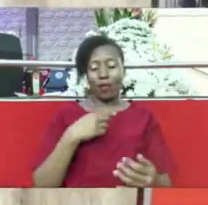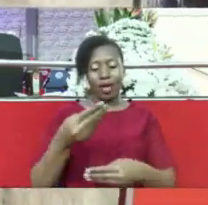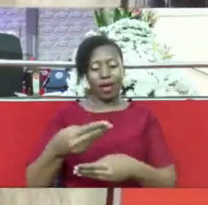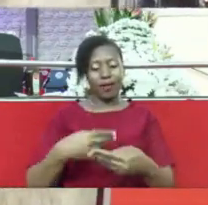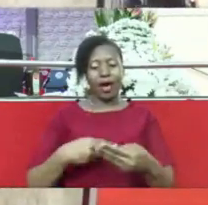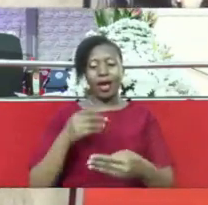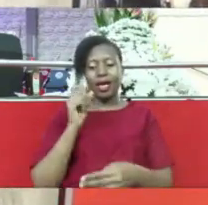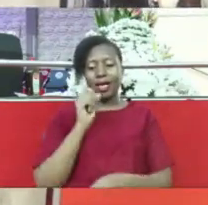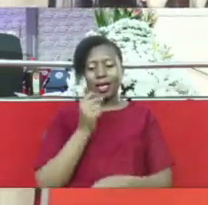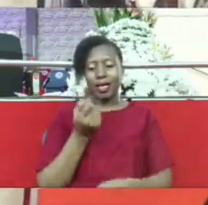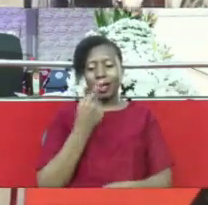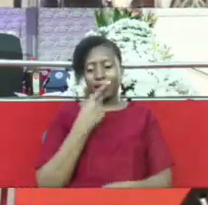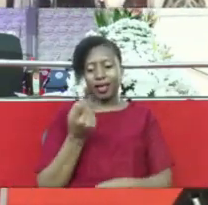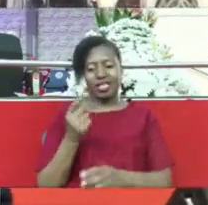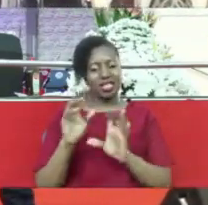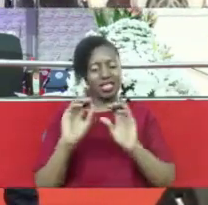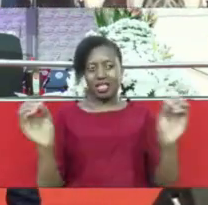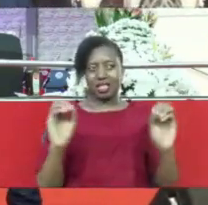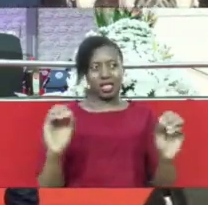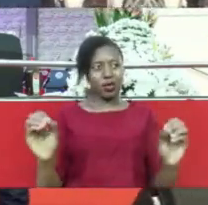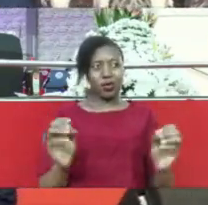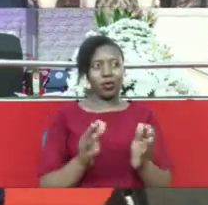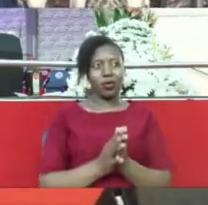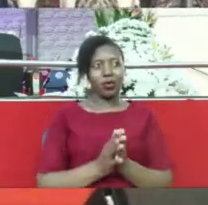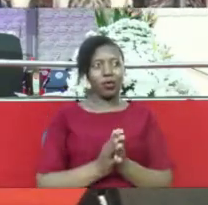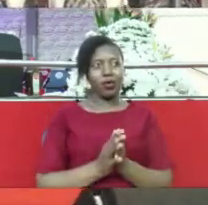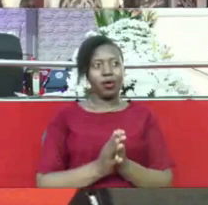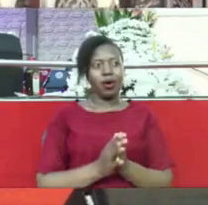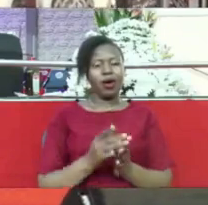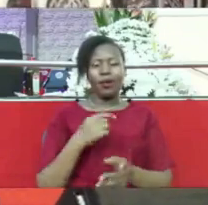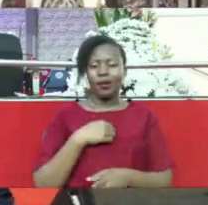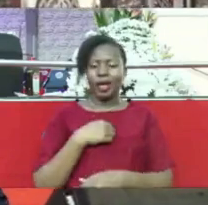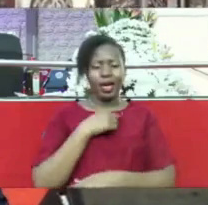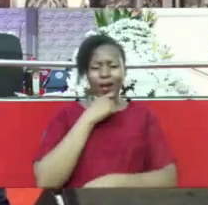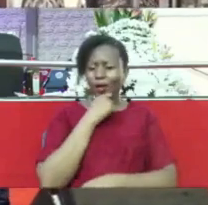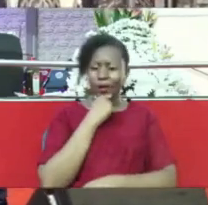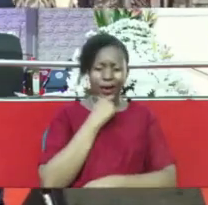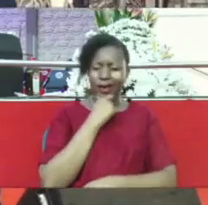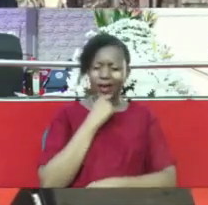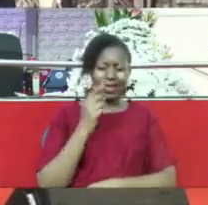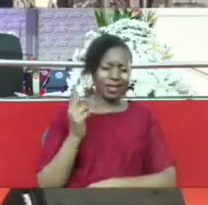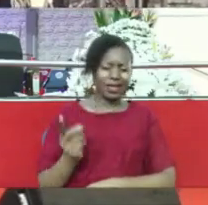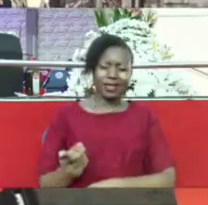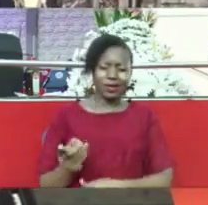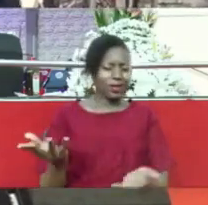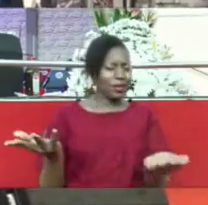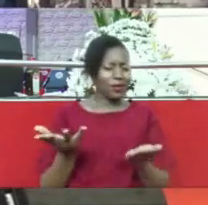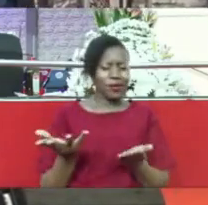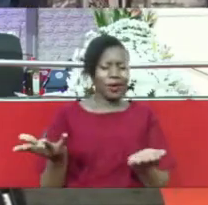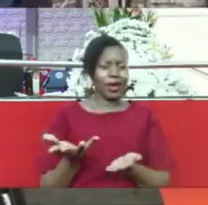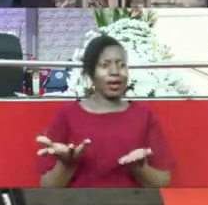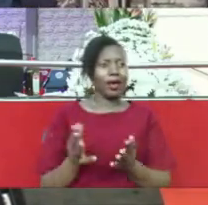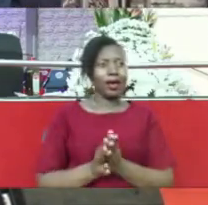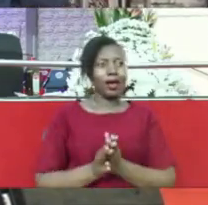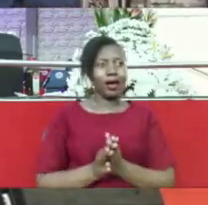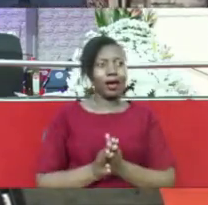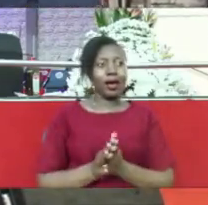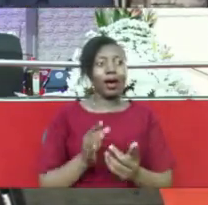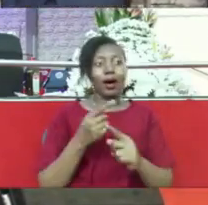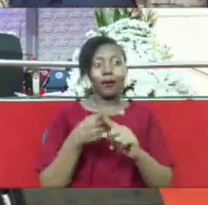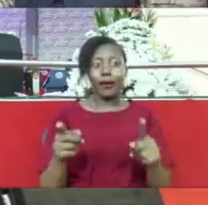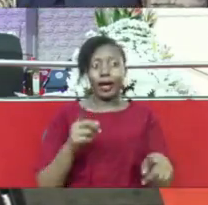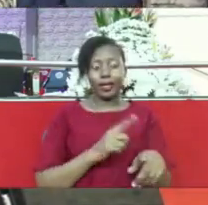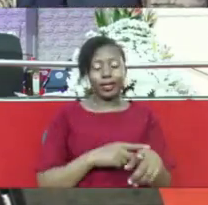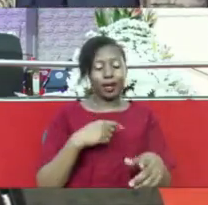ya kuwaua. I wondered, where are these insects? Nikashangaa wako wapi hawa wadudu? But when I was reading